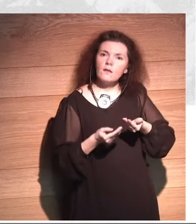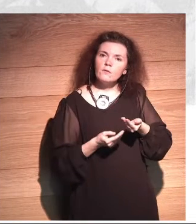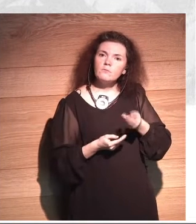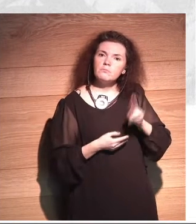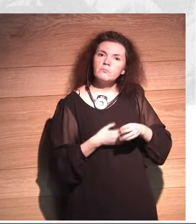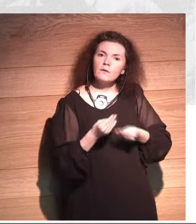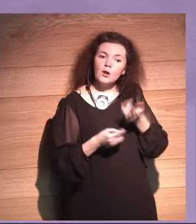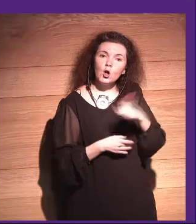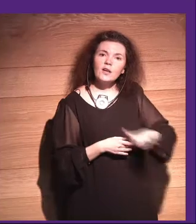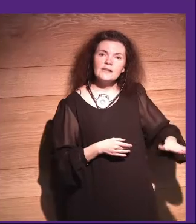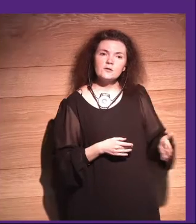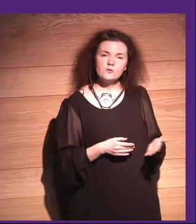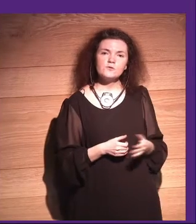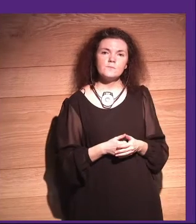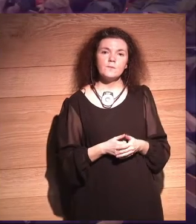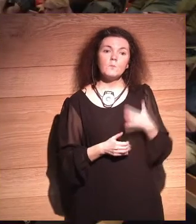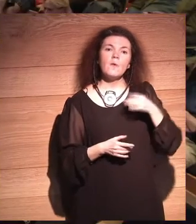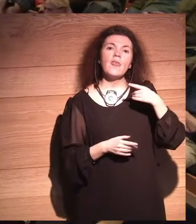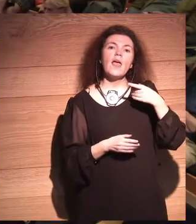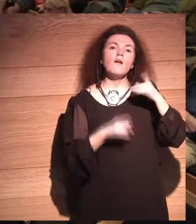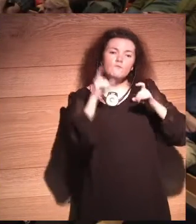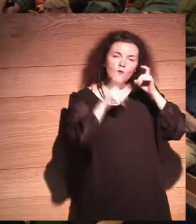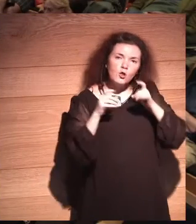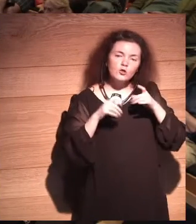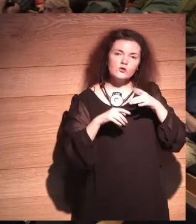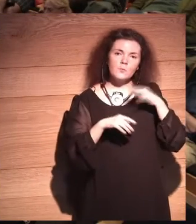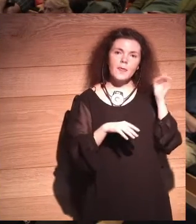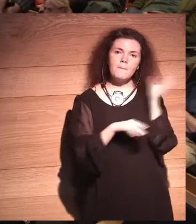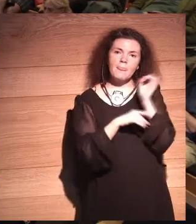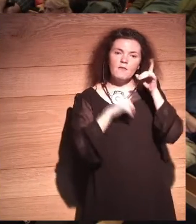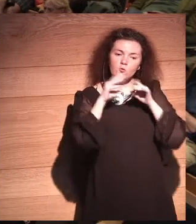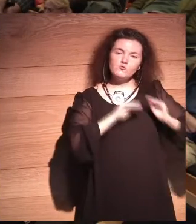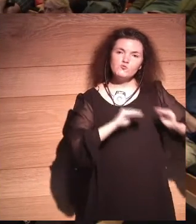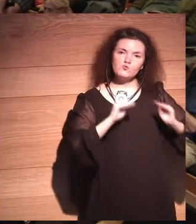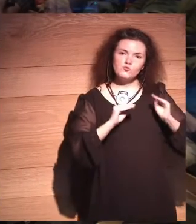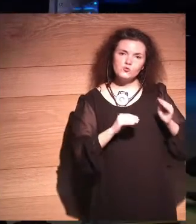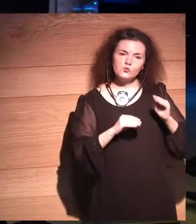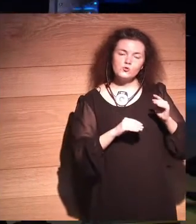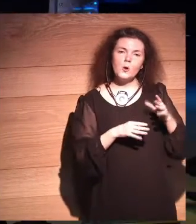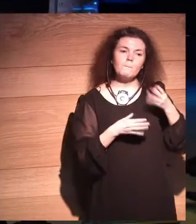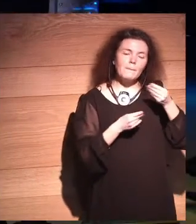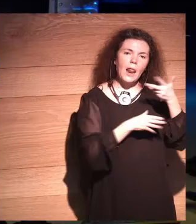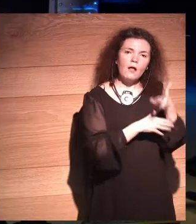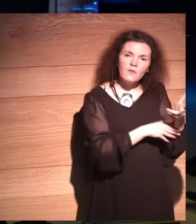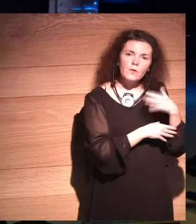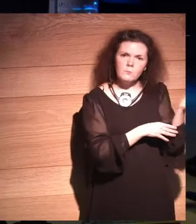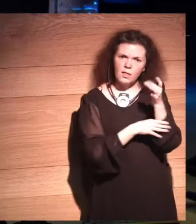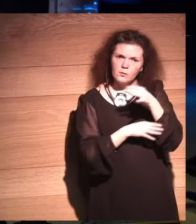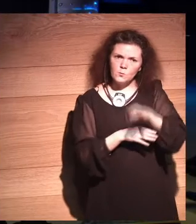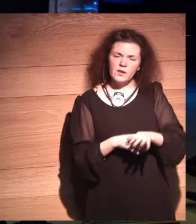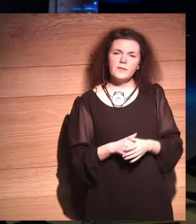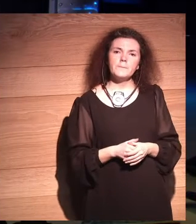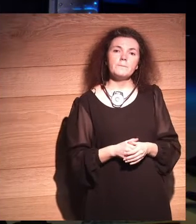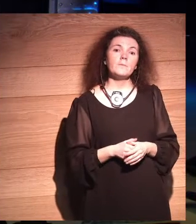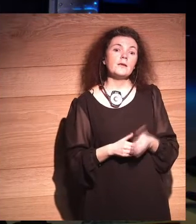and send it back to us so that we can actually understand what's working. Okay, let me conclude with, obviously there are a lot